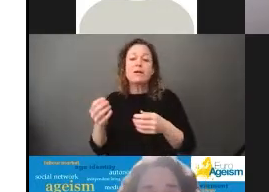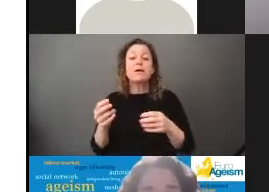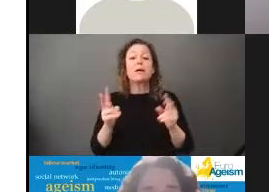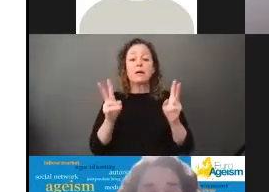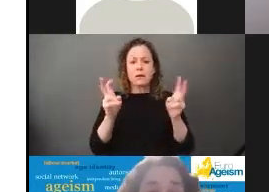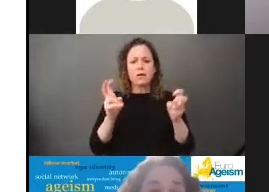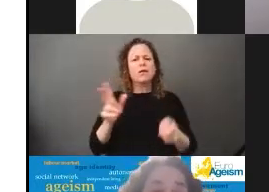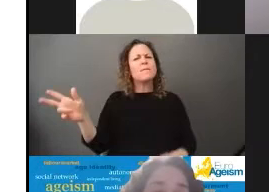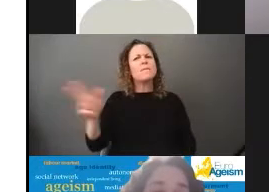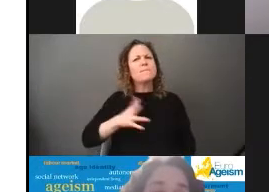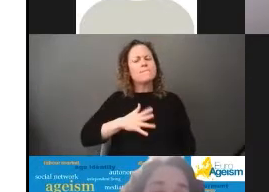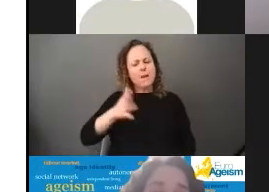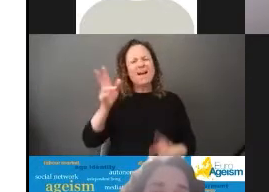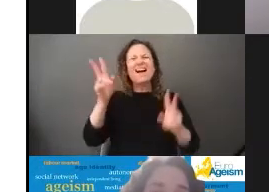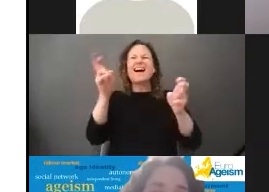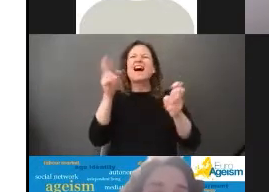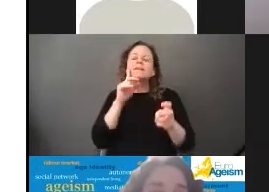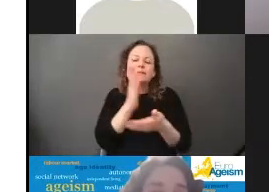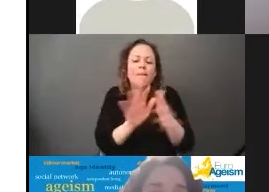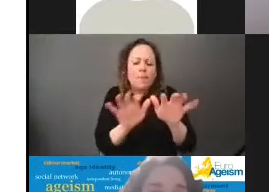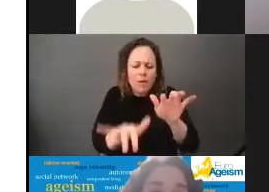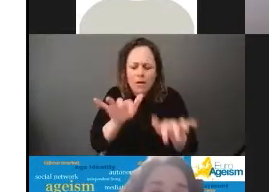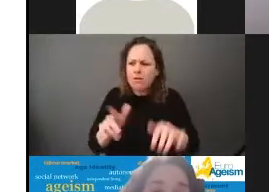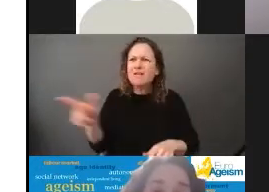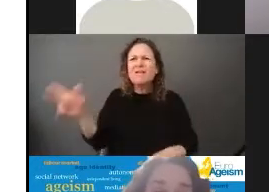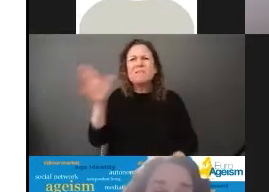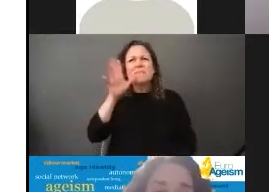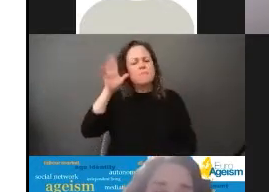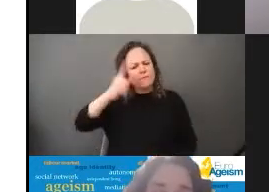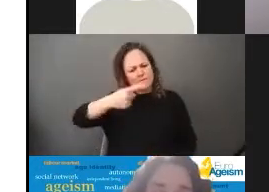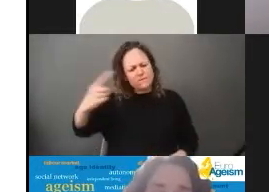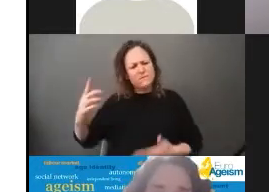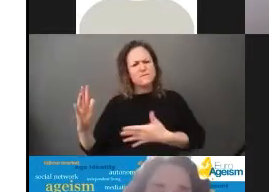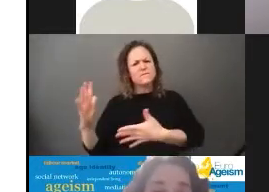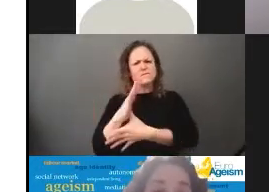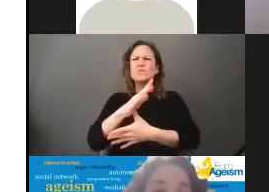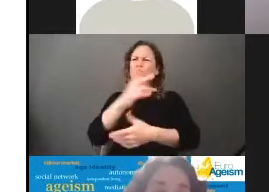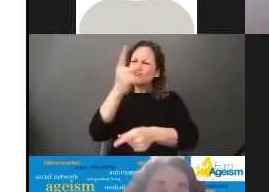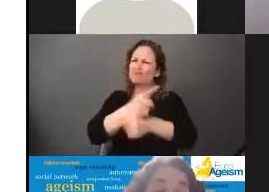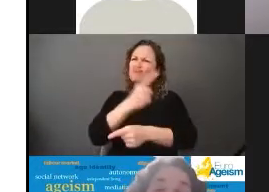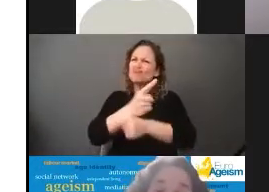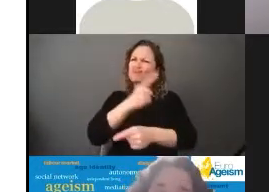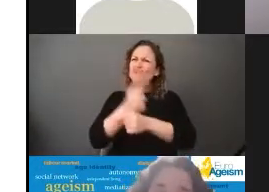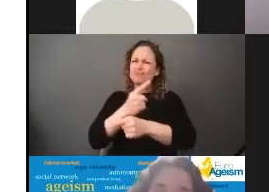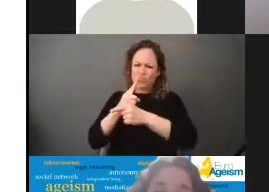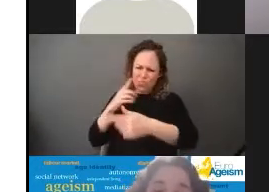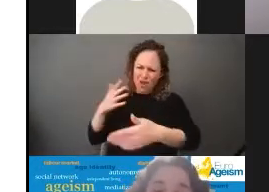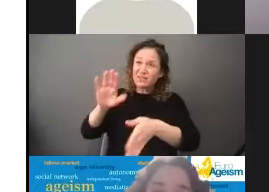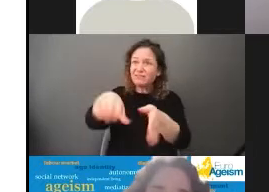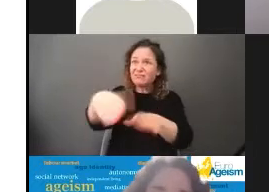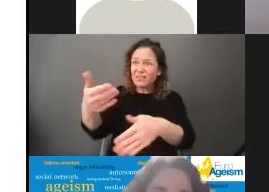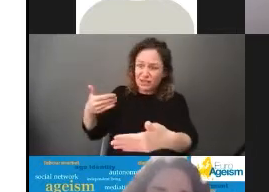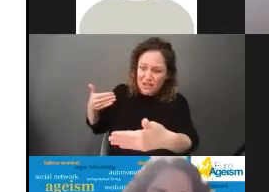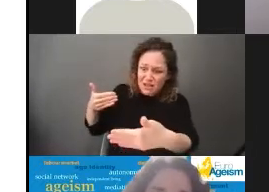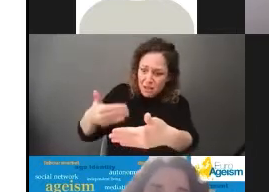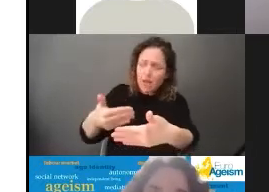be first, so that they can enjoy their very limited number of years left to live. My parents have sacrificed their lives for me and my